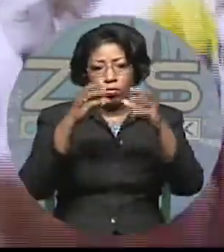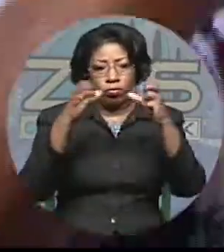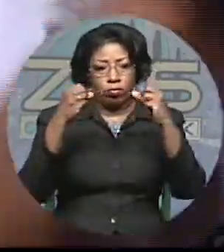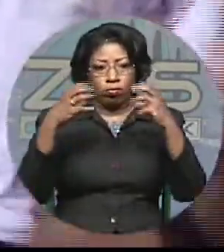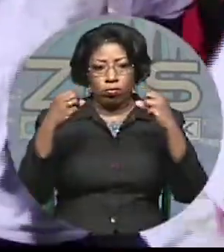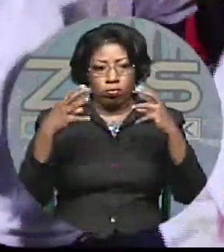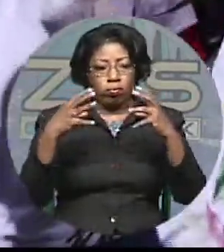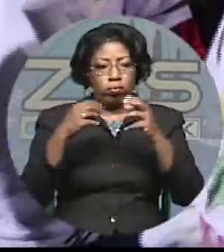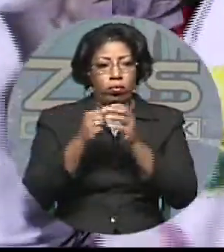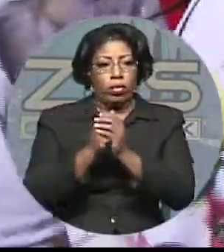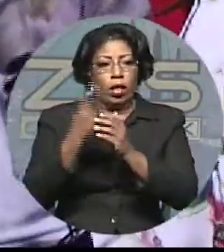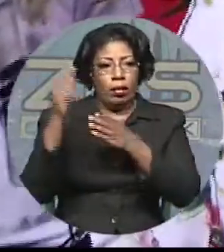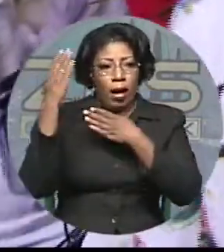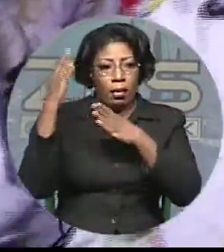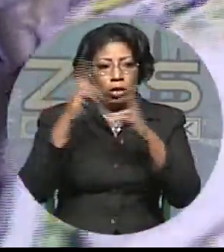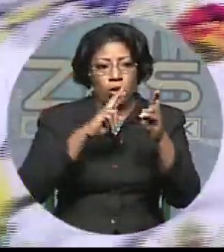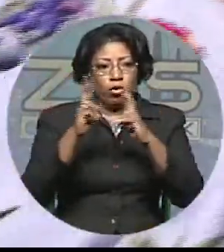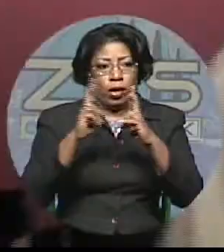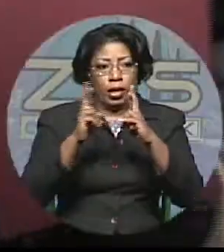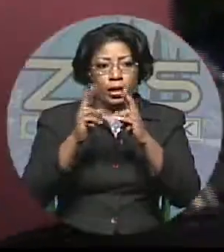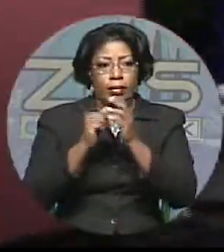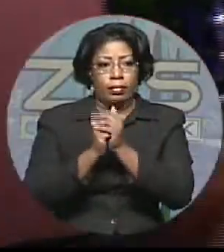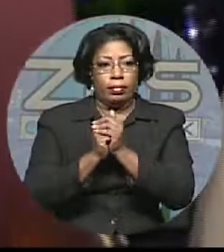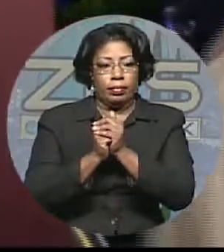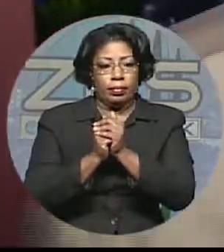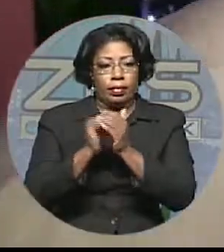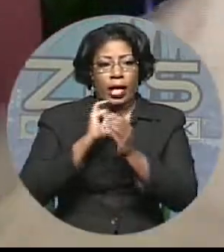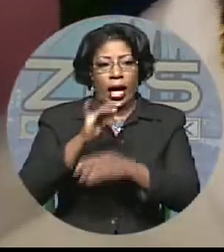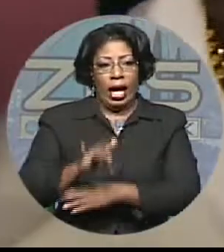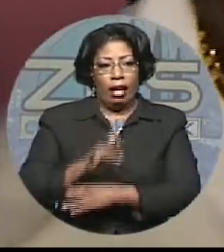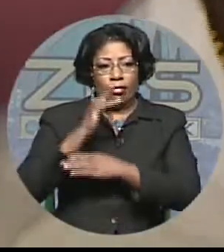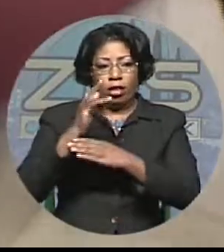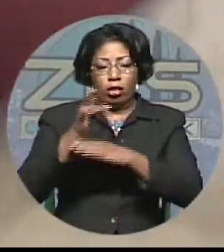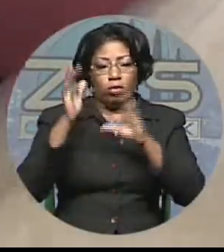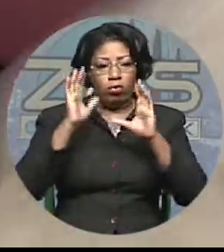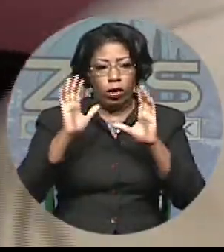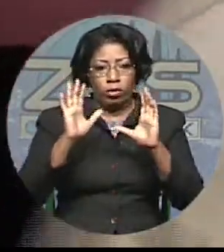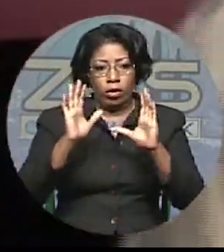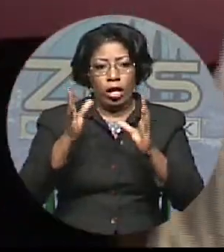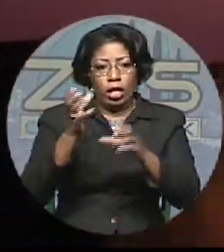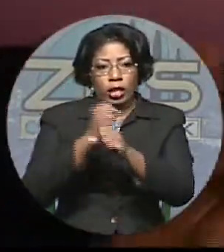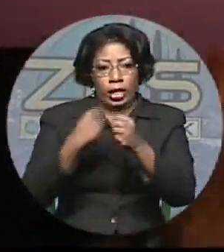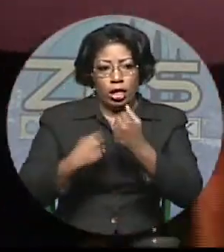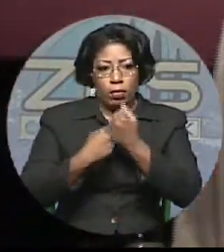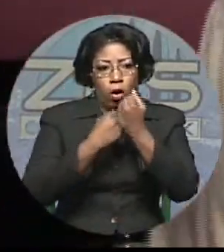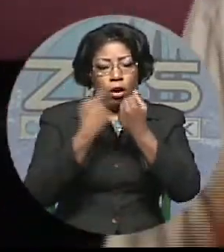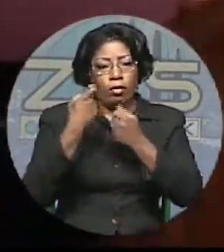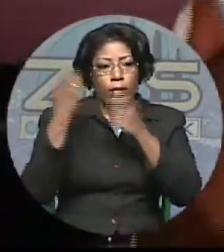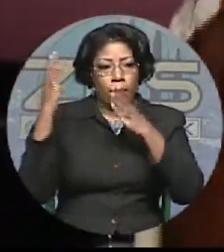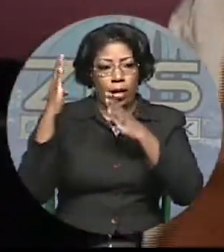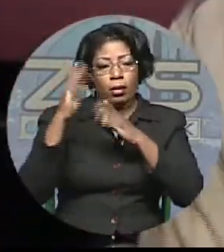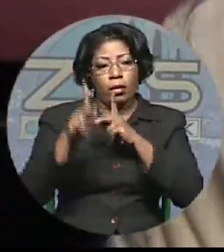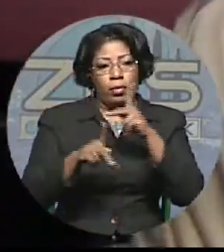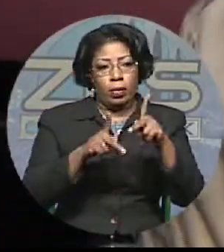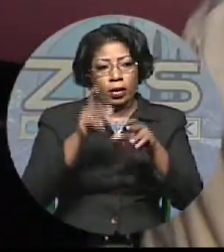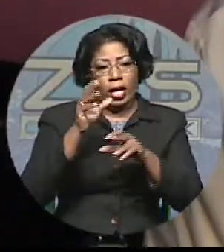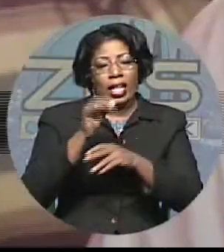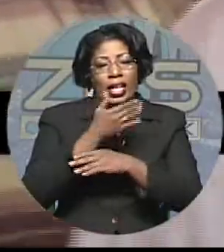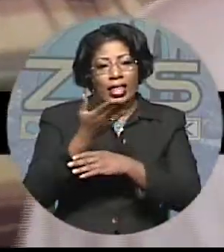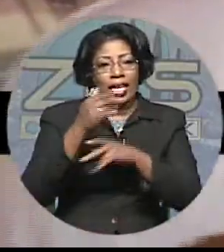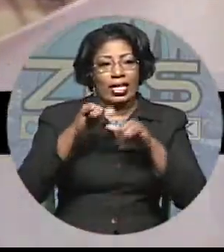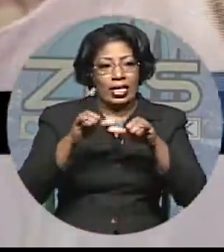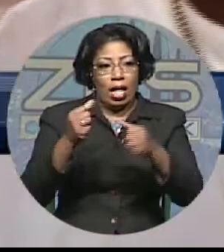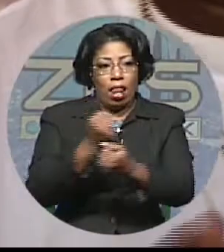here. Bahamas, we ready. Man, I feel great, man. You get support like this from the Bahamian people. It shows us that they still love us,